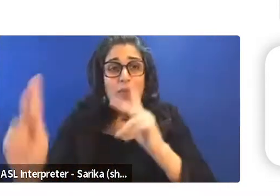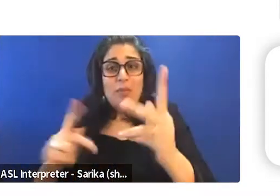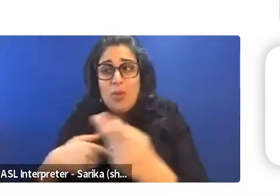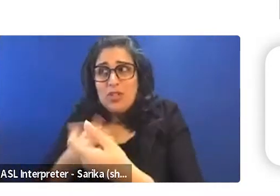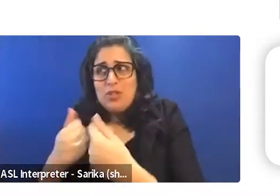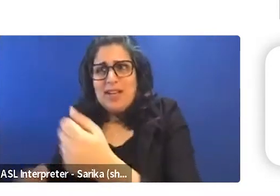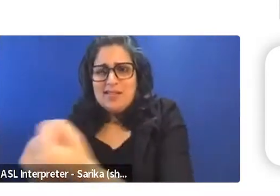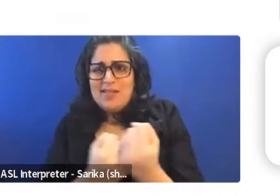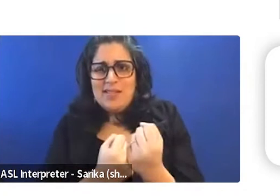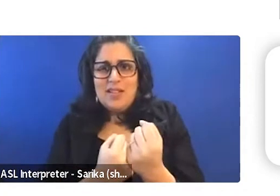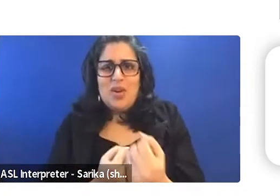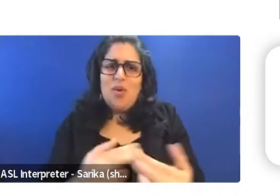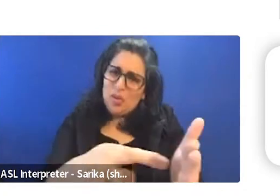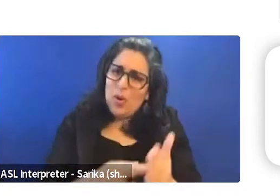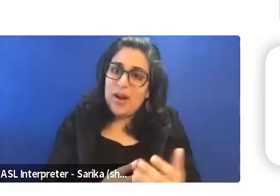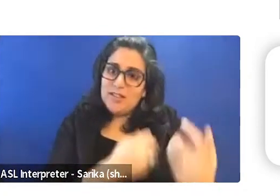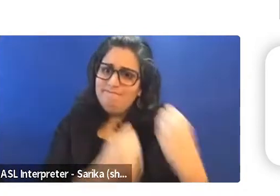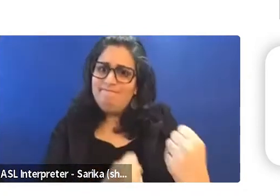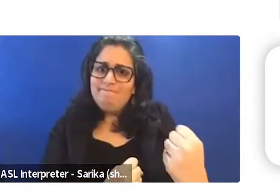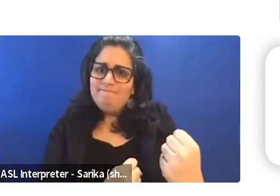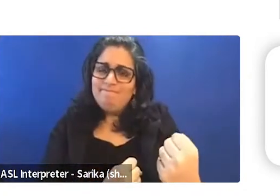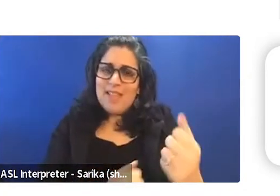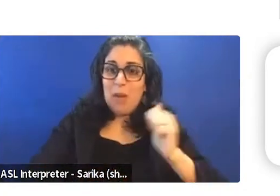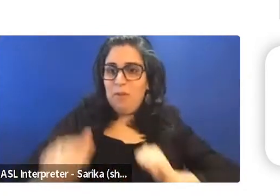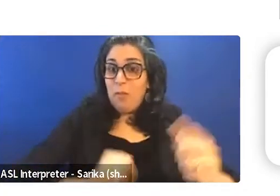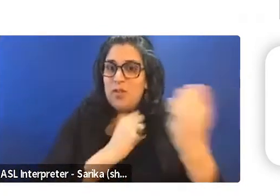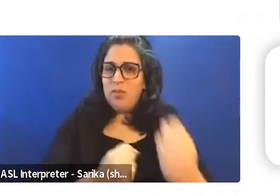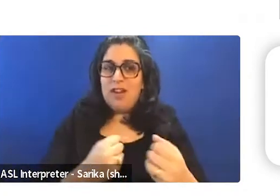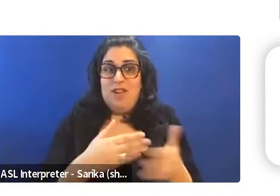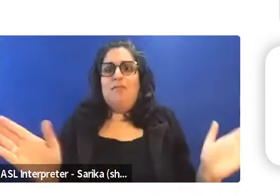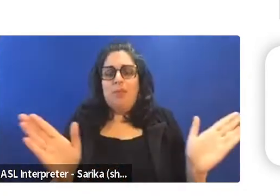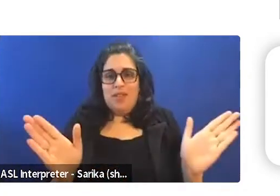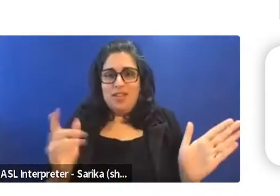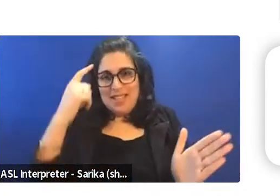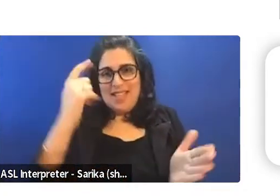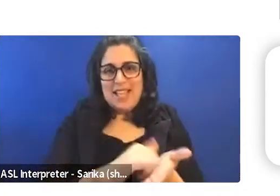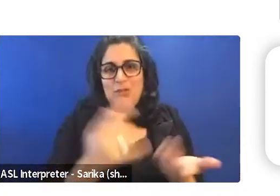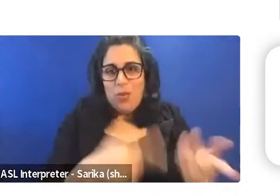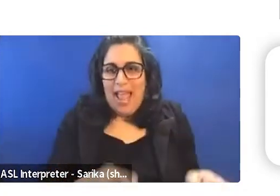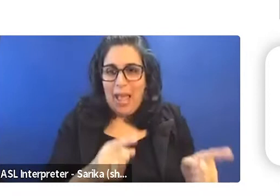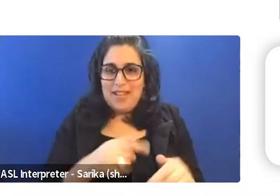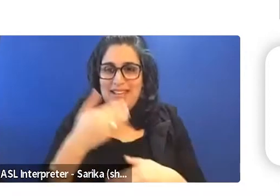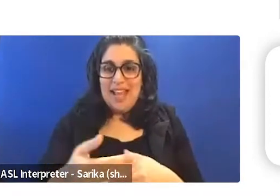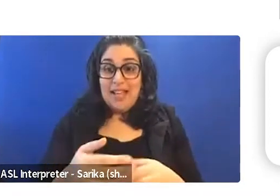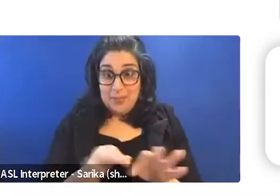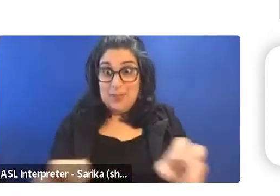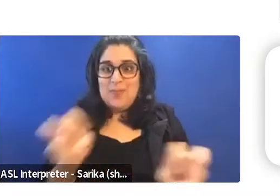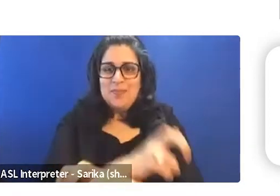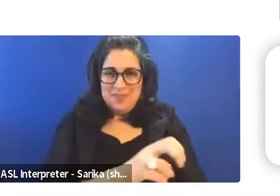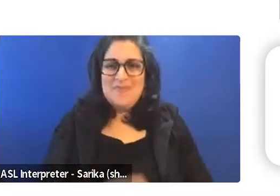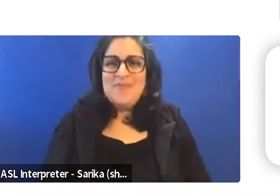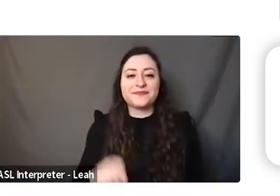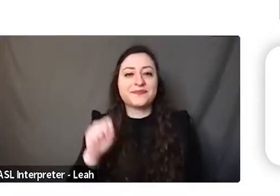so it requires some bravery and I think performance of bravery in public. And so I think that's what will happen next a little bit. Absolutely. And